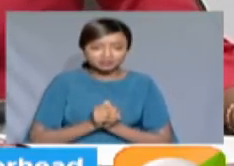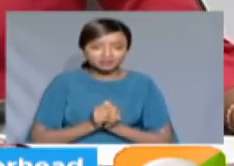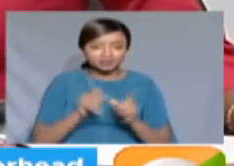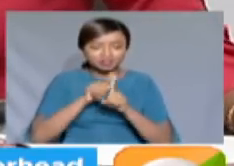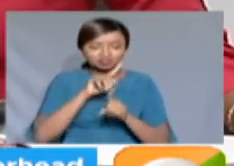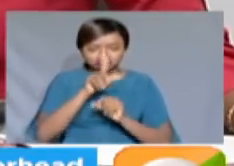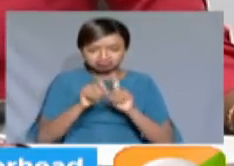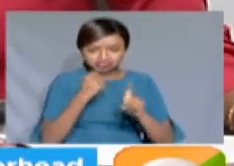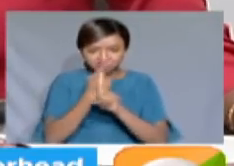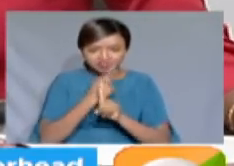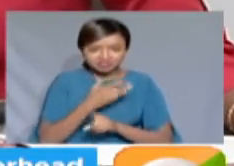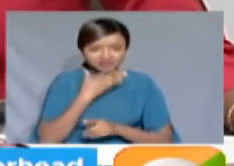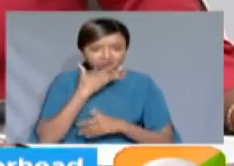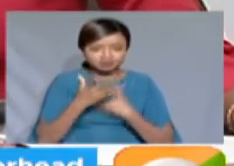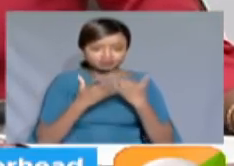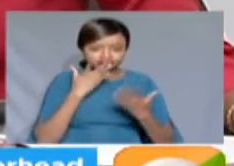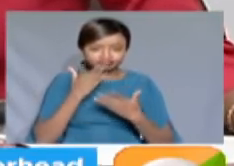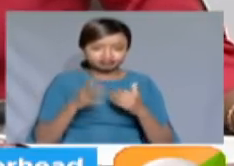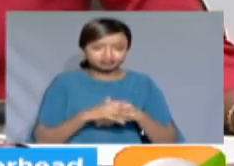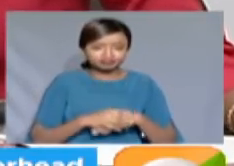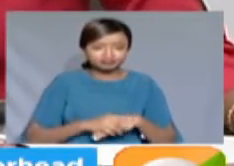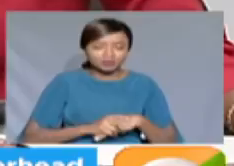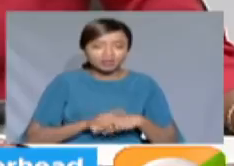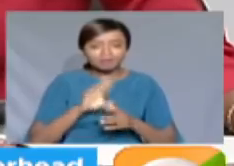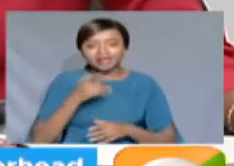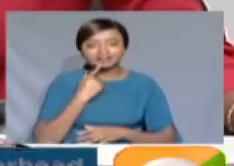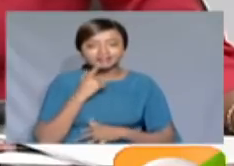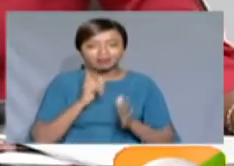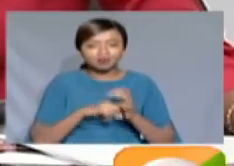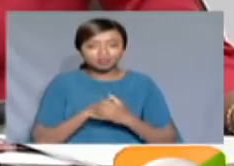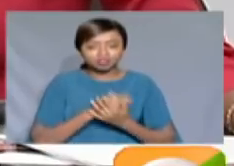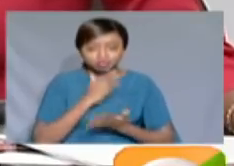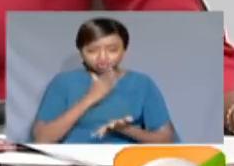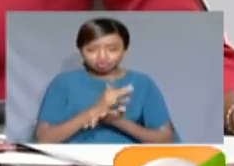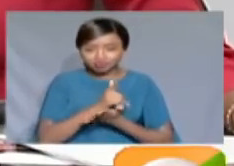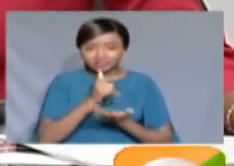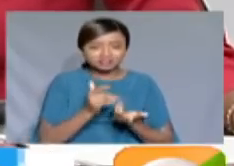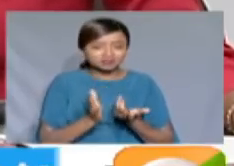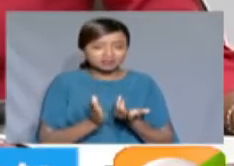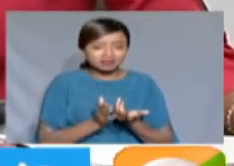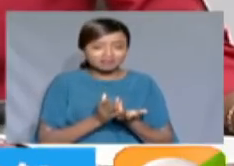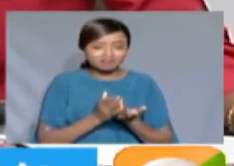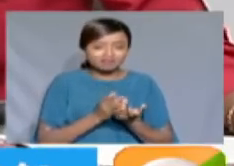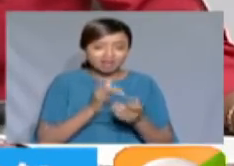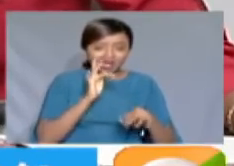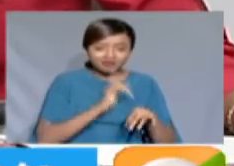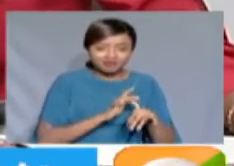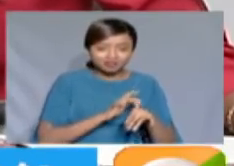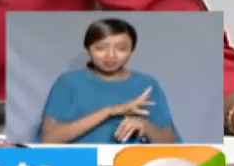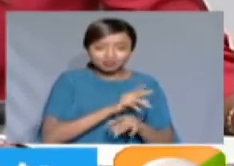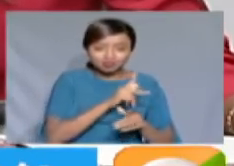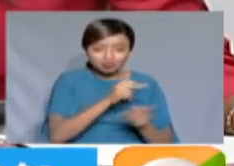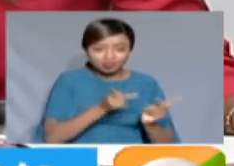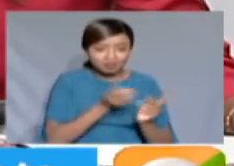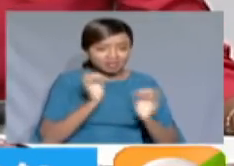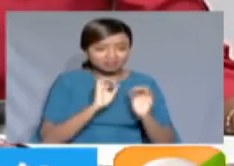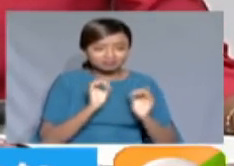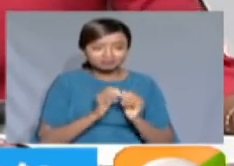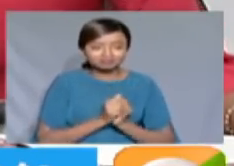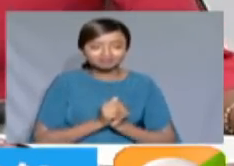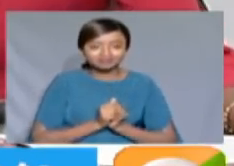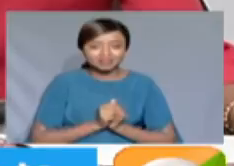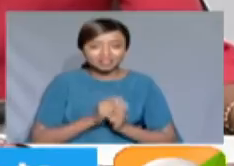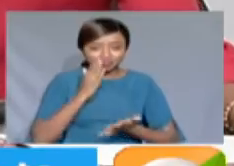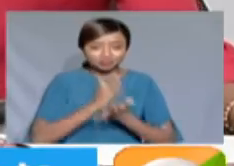that JKIA Expressway, saying it does not touch Uhuru Park. We'll wait and see. Thank you so much. For sure, time